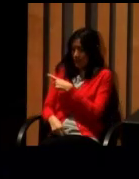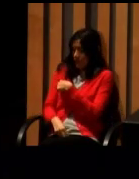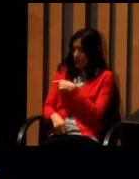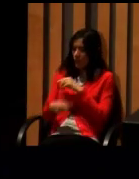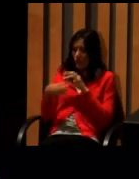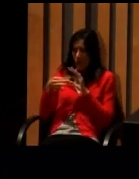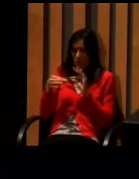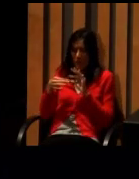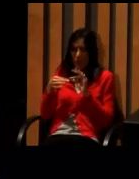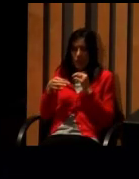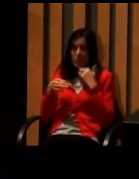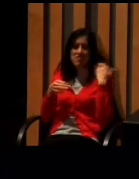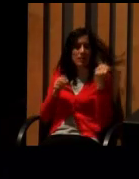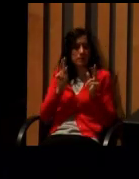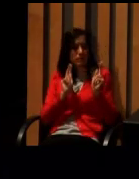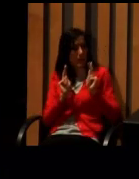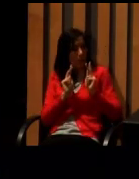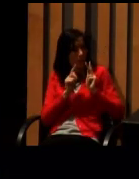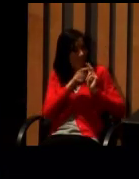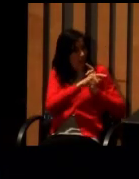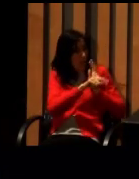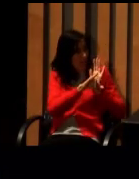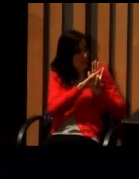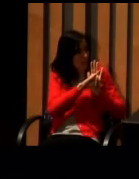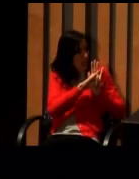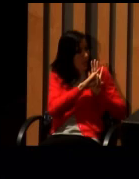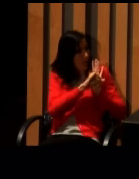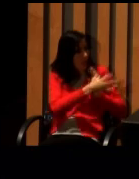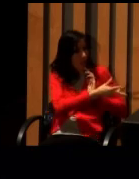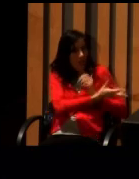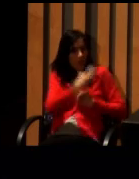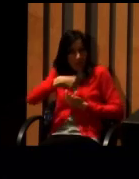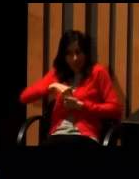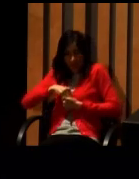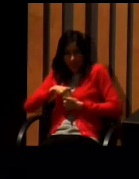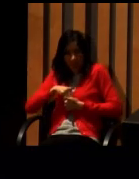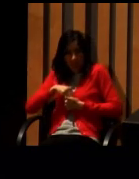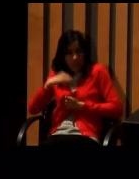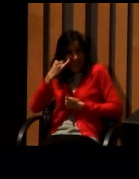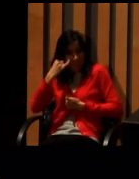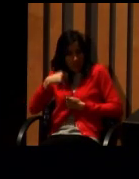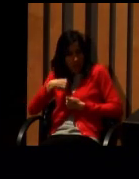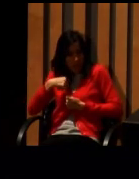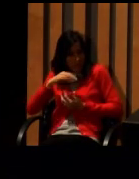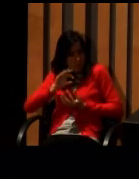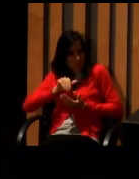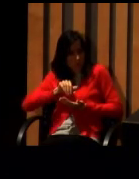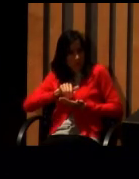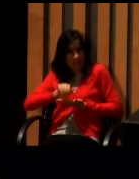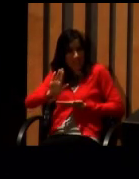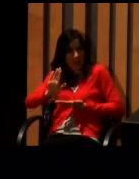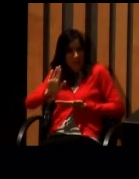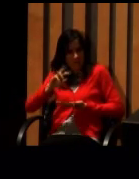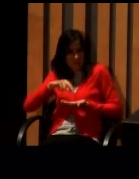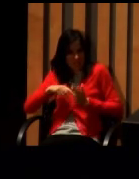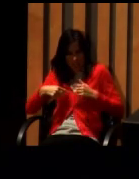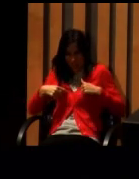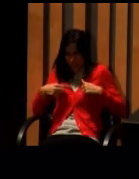these identities that people take on, and if you have to give that up, it means that you were a bad person for holding